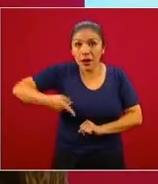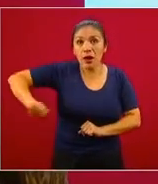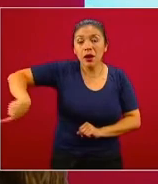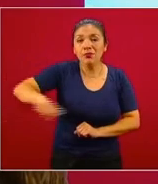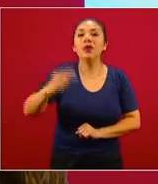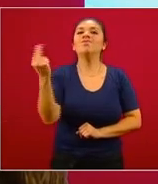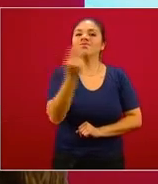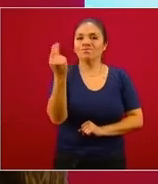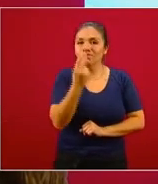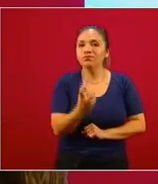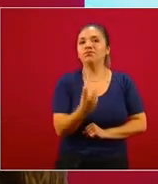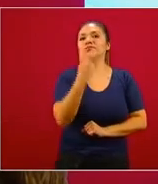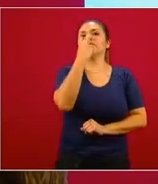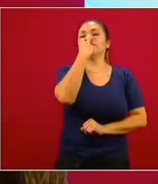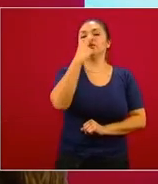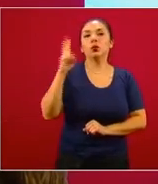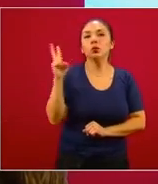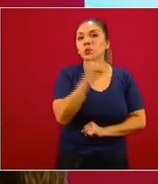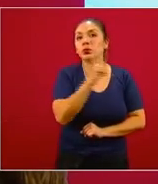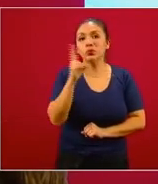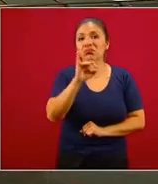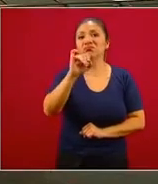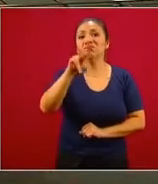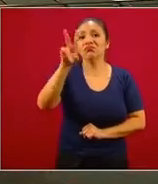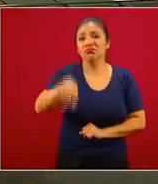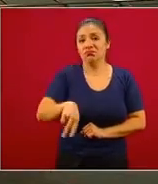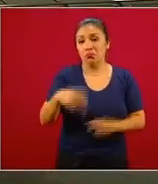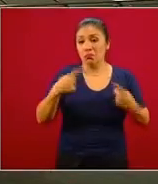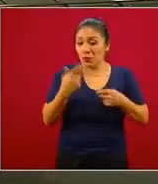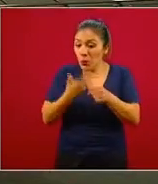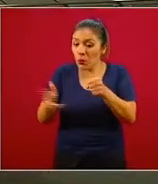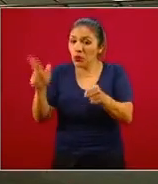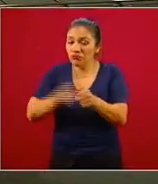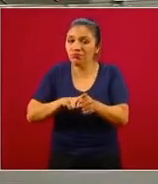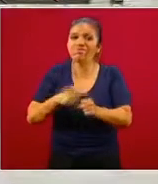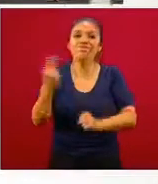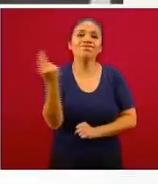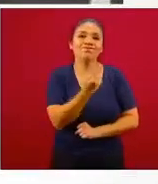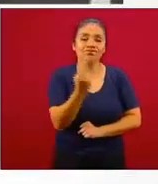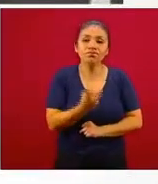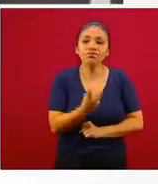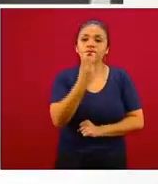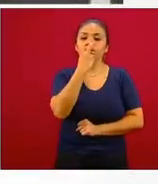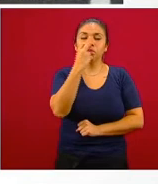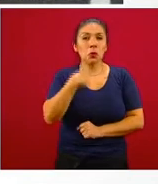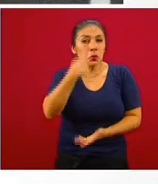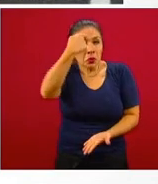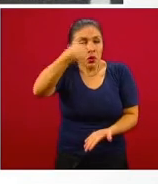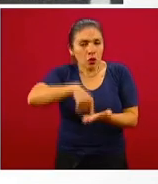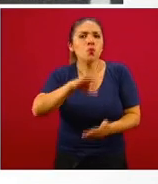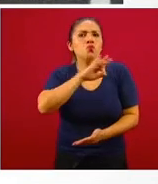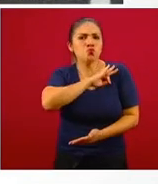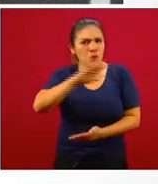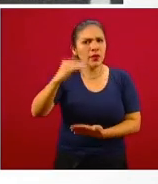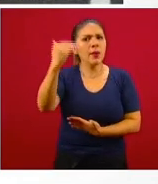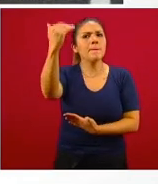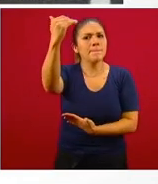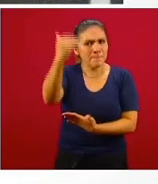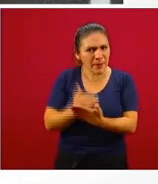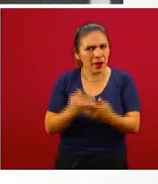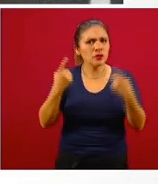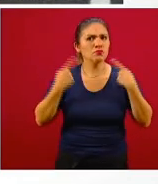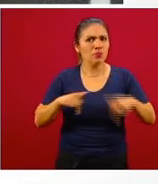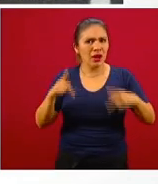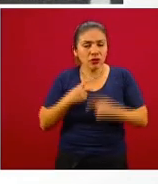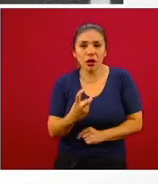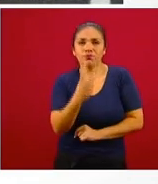do require intubation of people who are hospitalized. We believe that we could lower the number